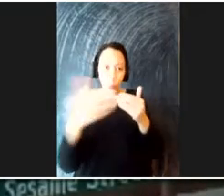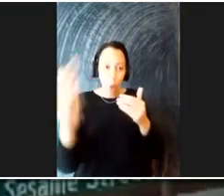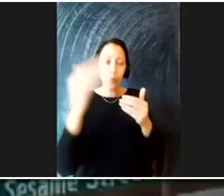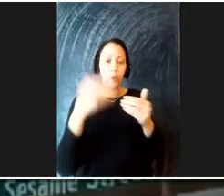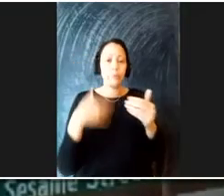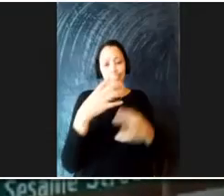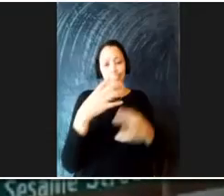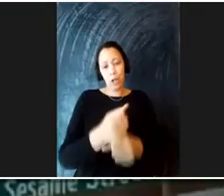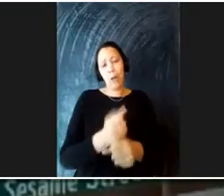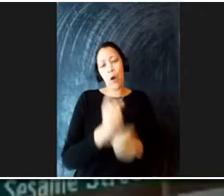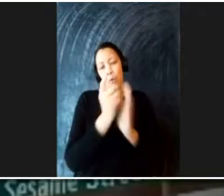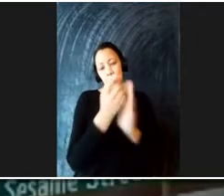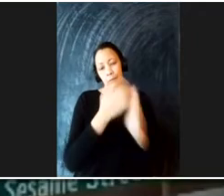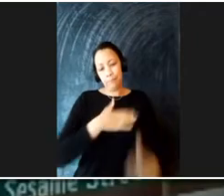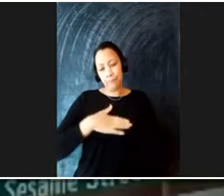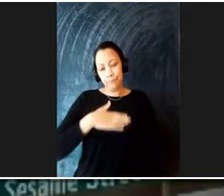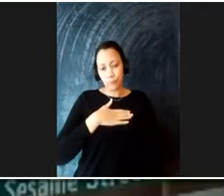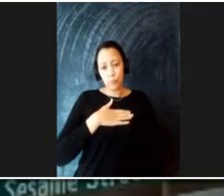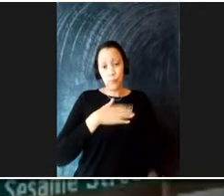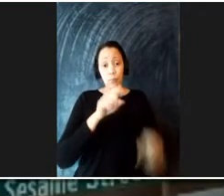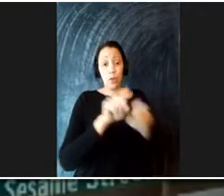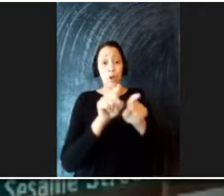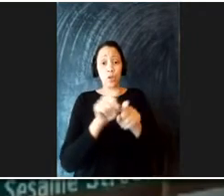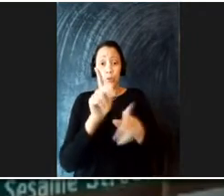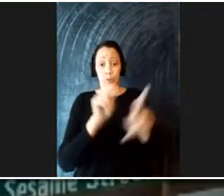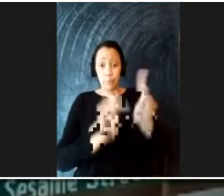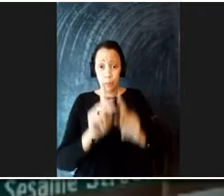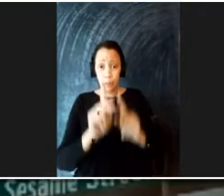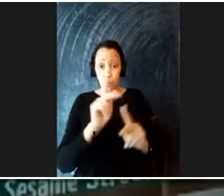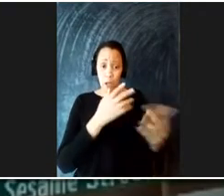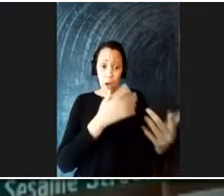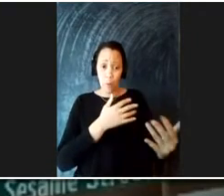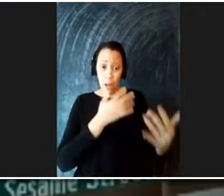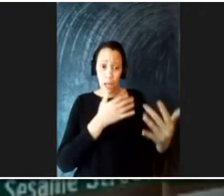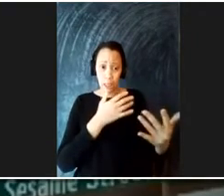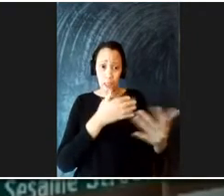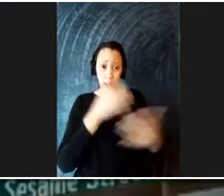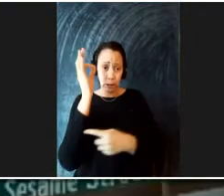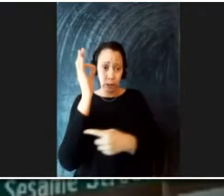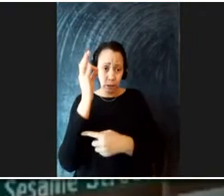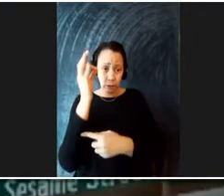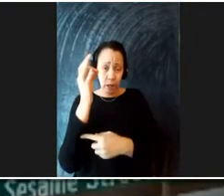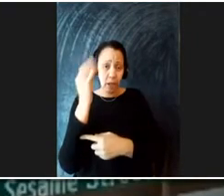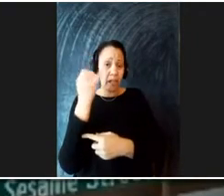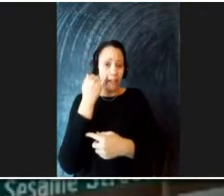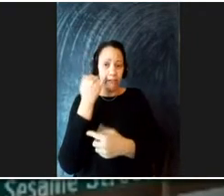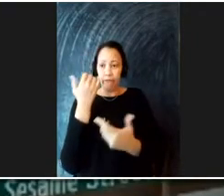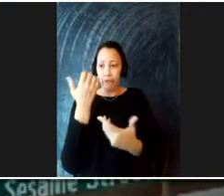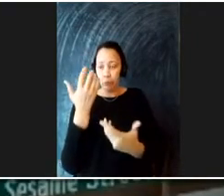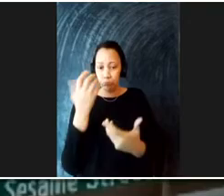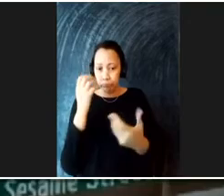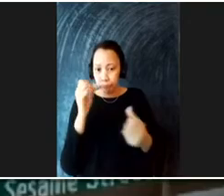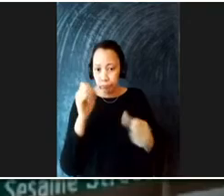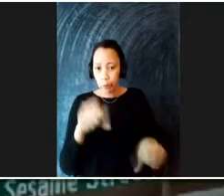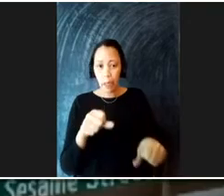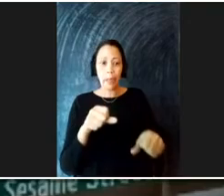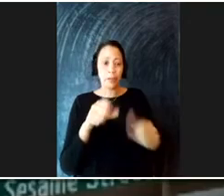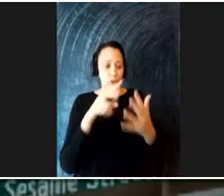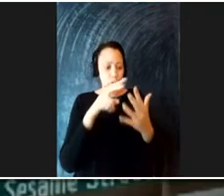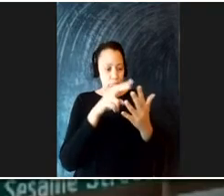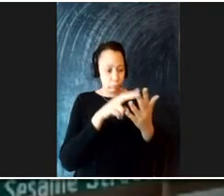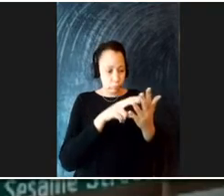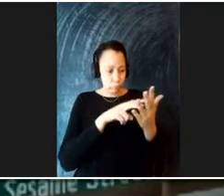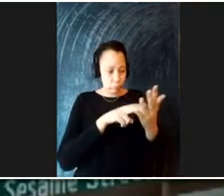three minutes going forward and if you could think about answering answer ing the most important question at this time which